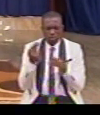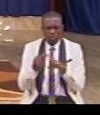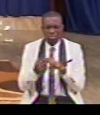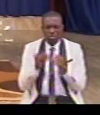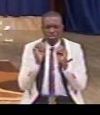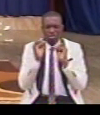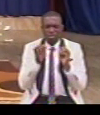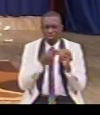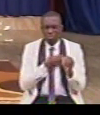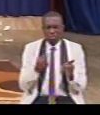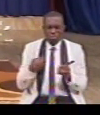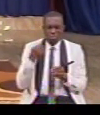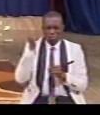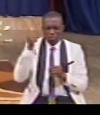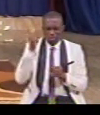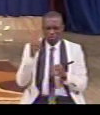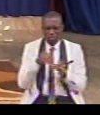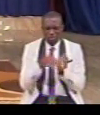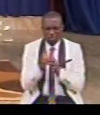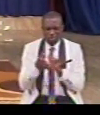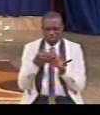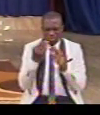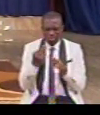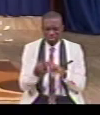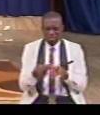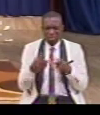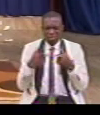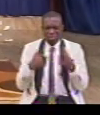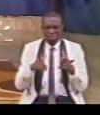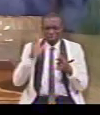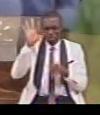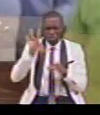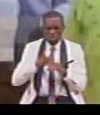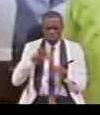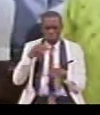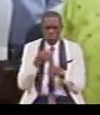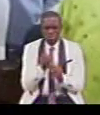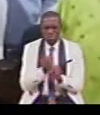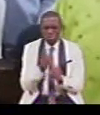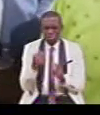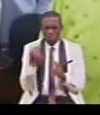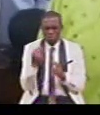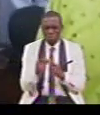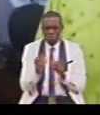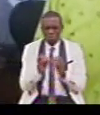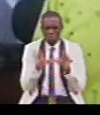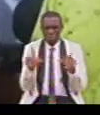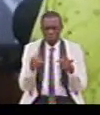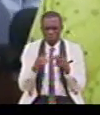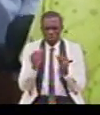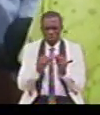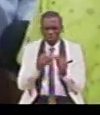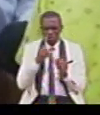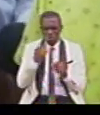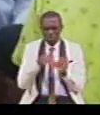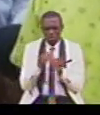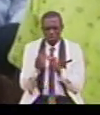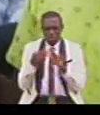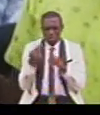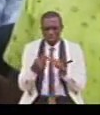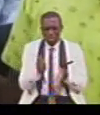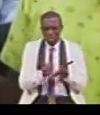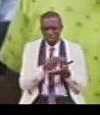yourself. Amen. Let your spirit make the word clear to everyone. Amen. Help us, Lord, to focus on your